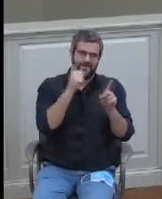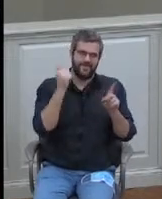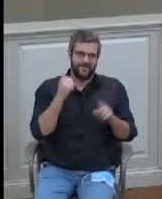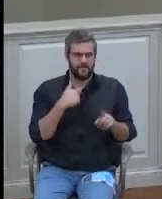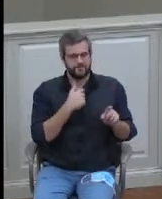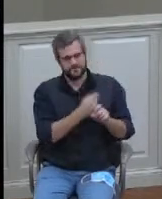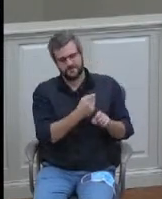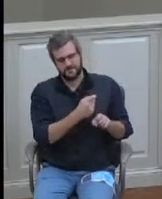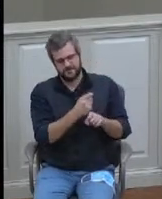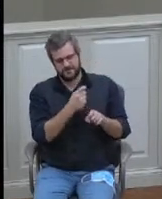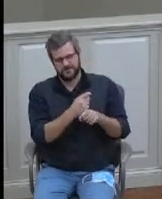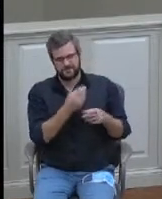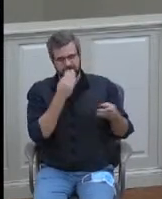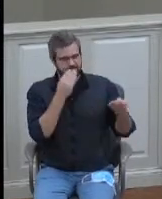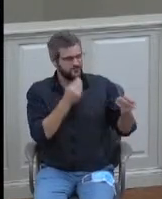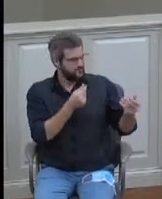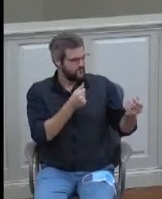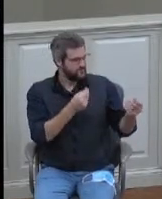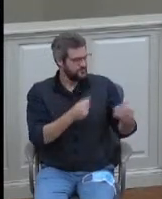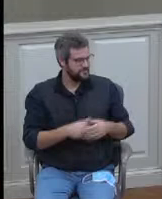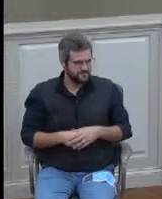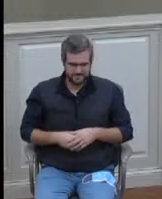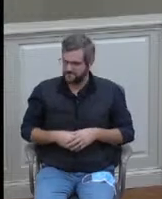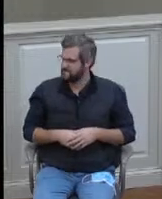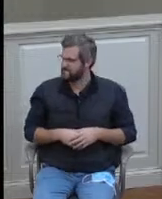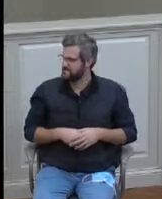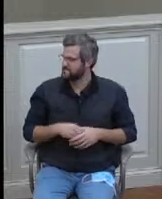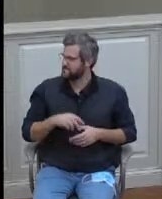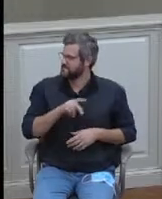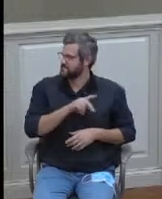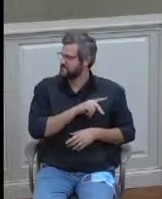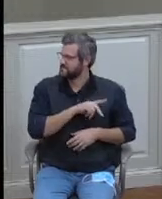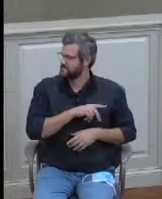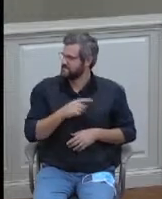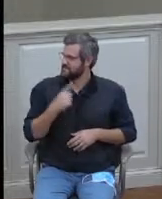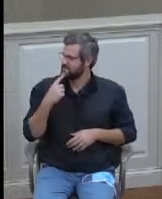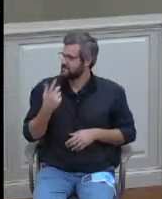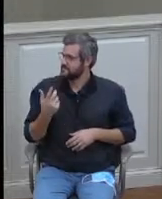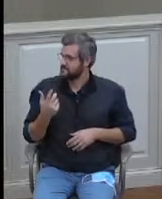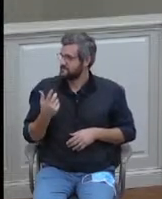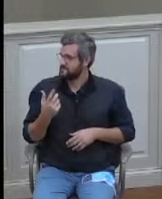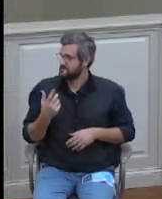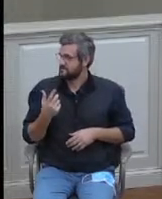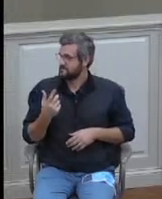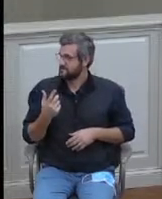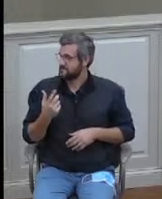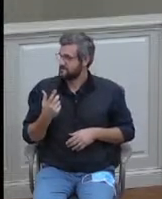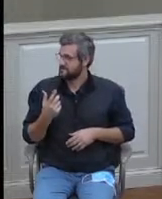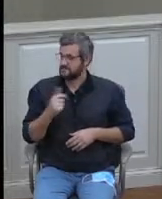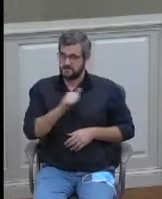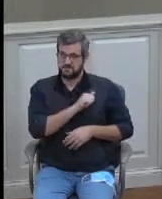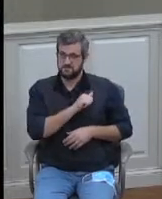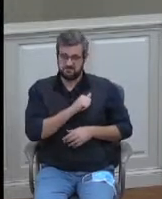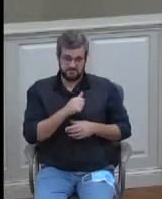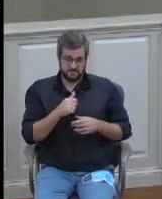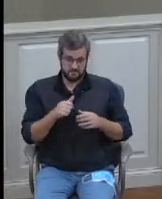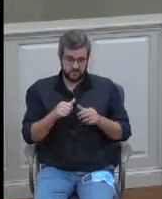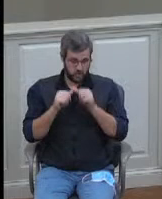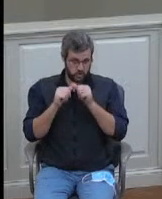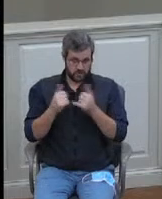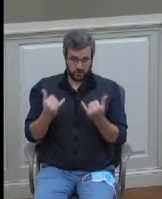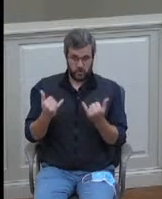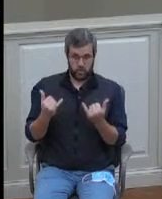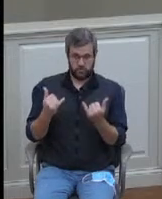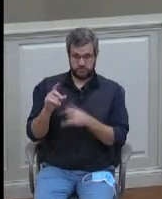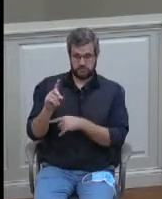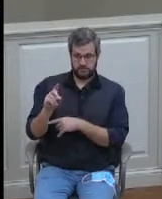I'm just messing with you. I think, well, I'm okay with the Yeah. current date and time myself. Currently.